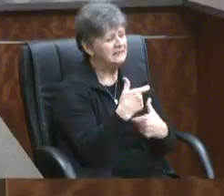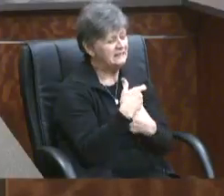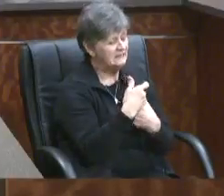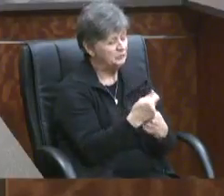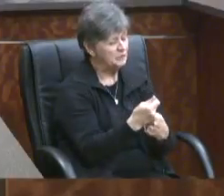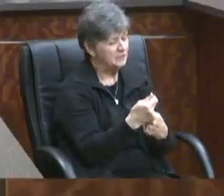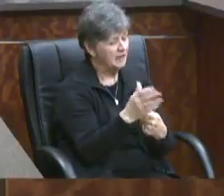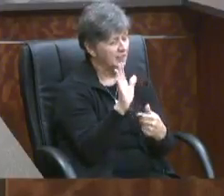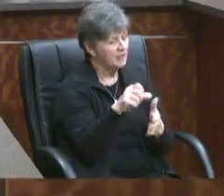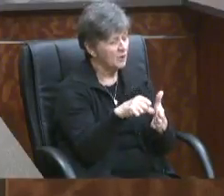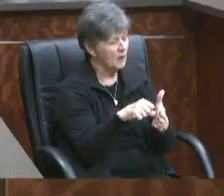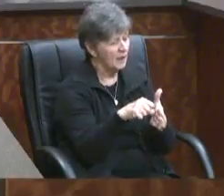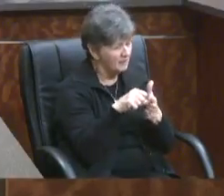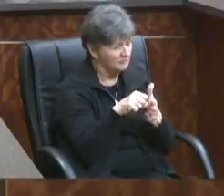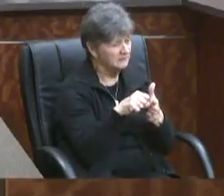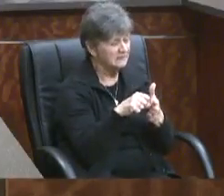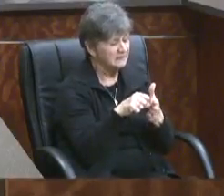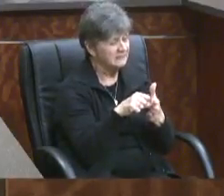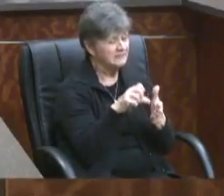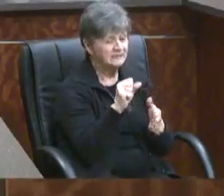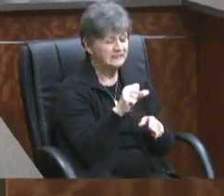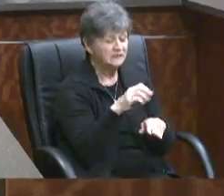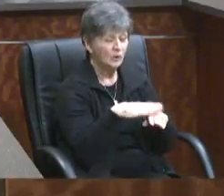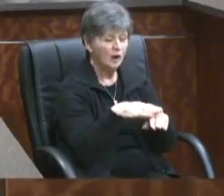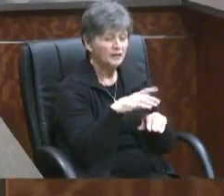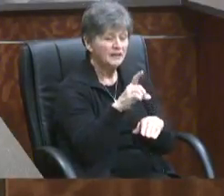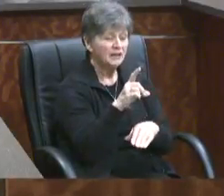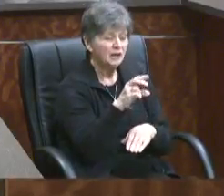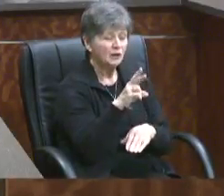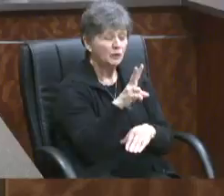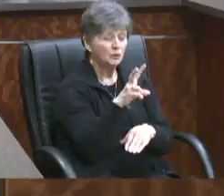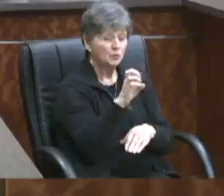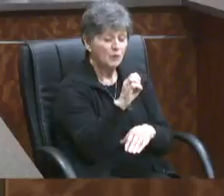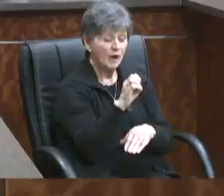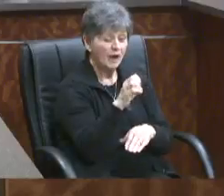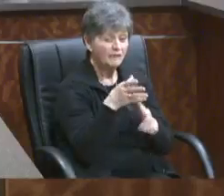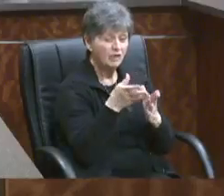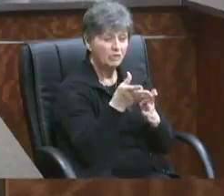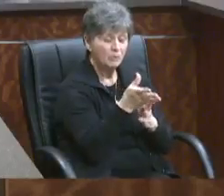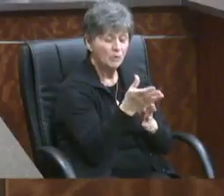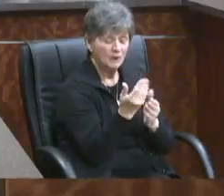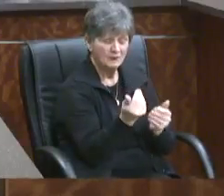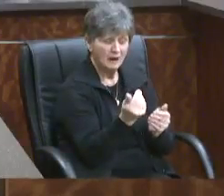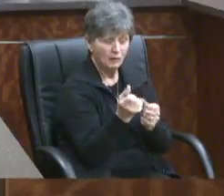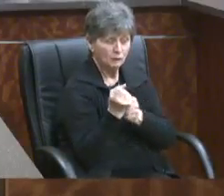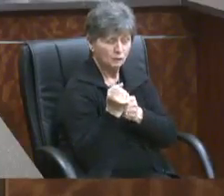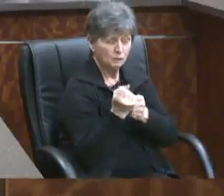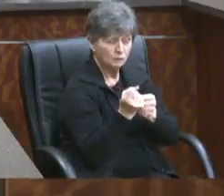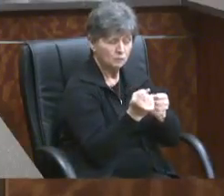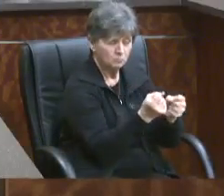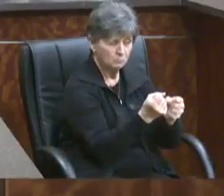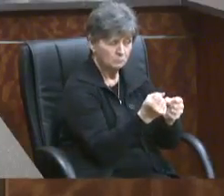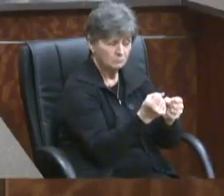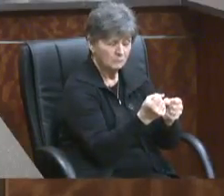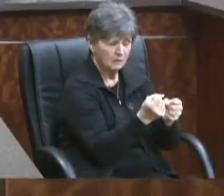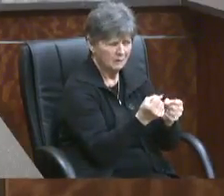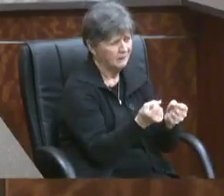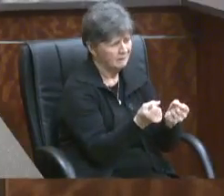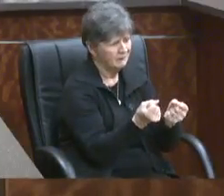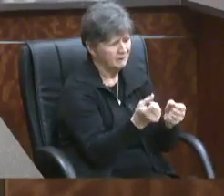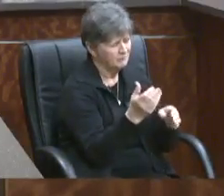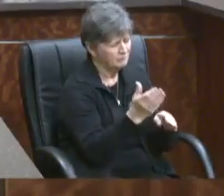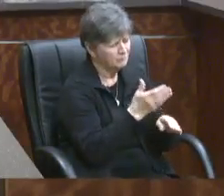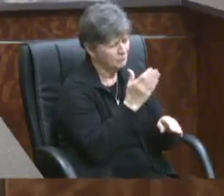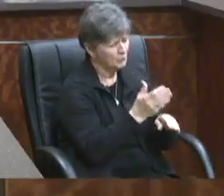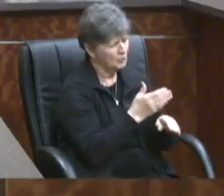will be on the drive-through now. And they're retrofitting many of their locations. This location